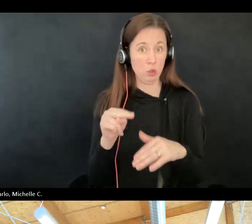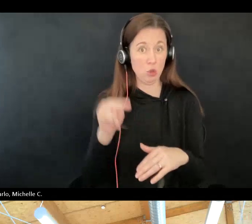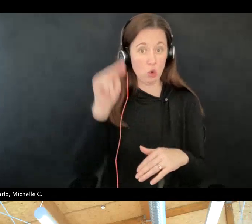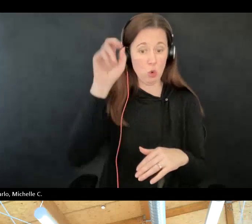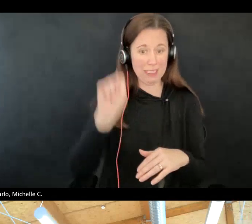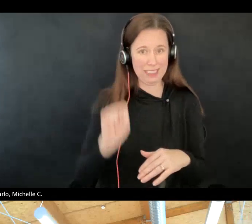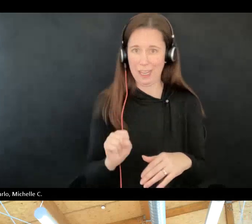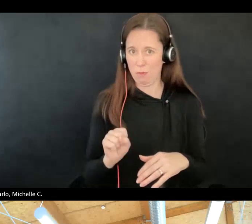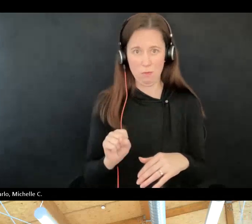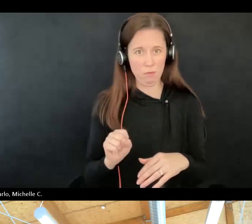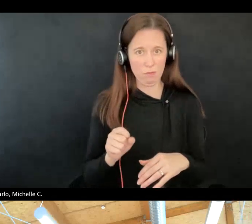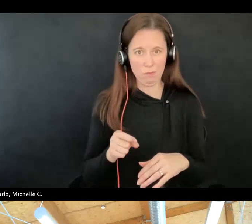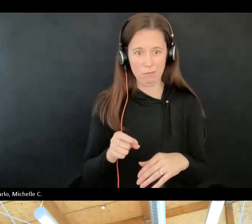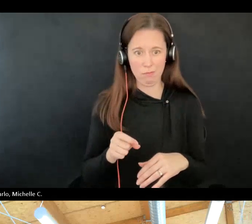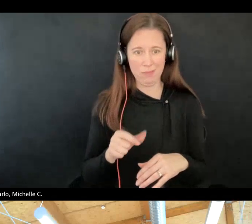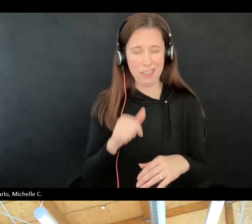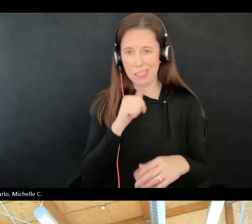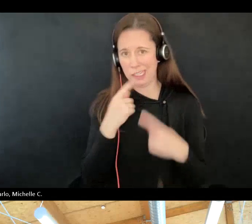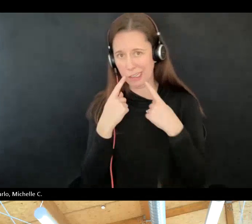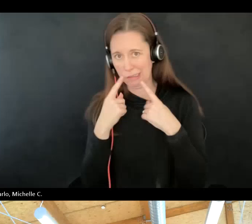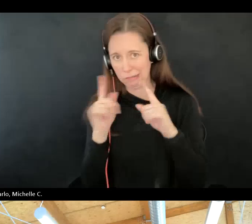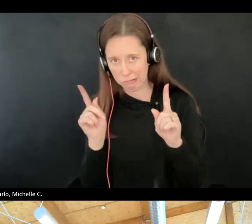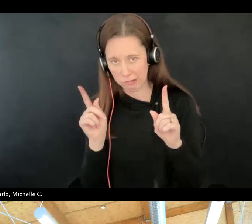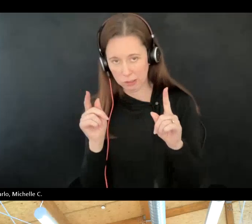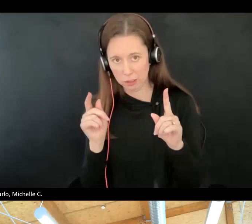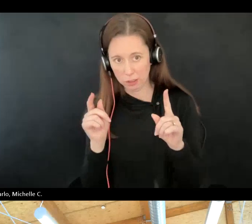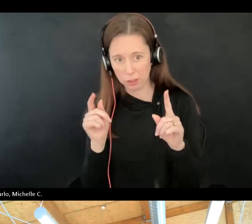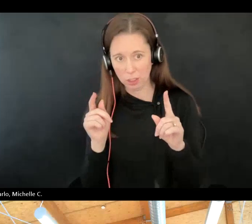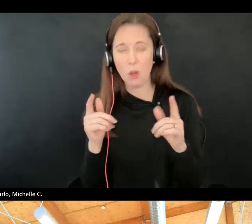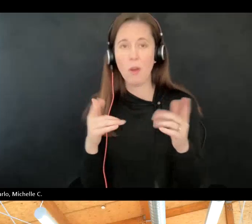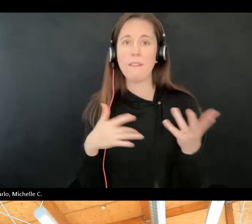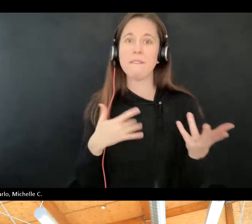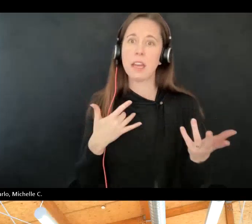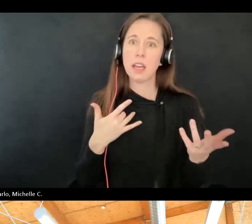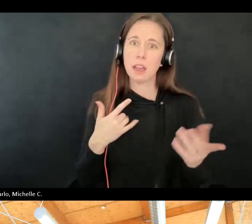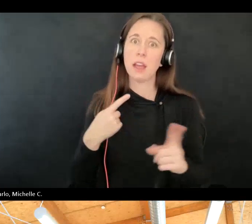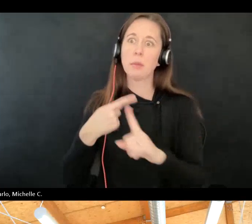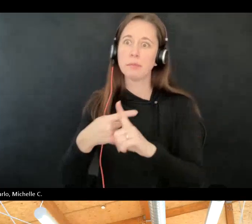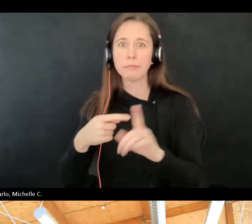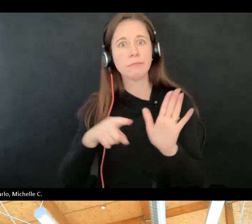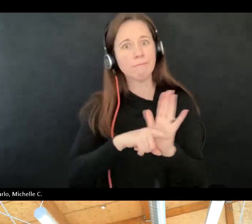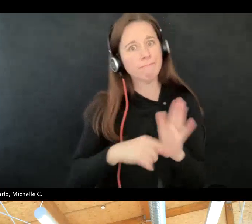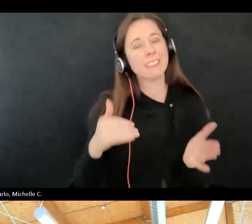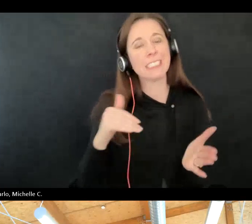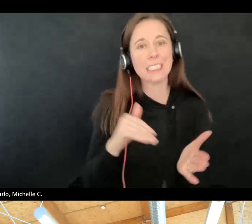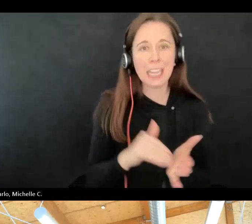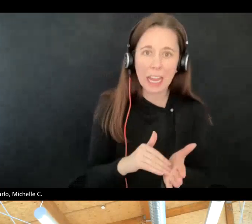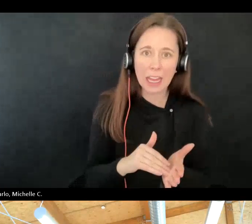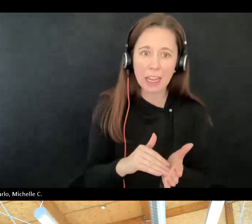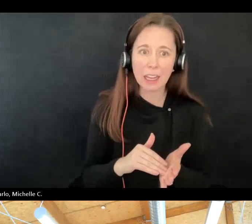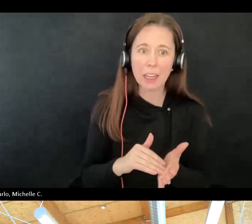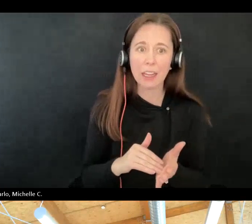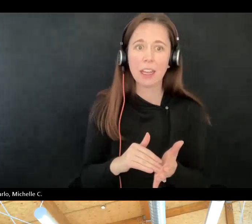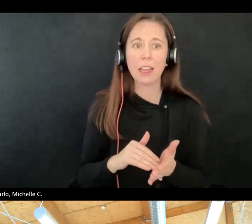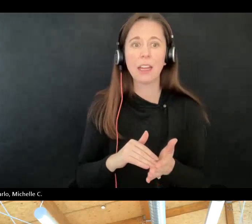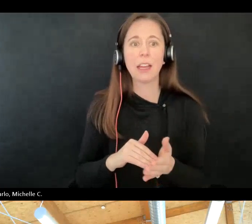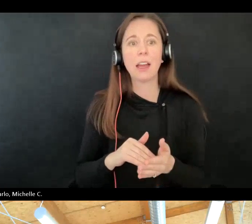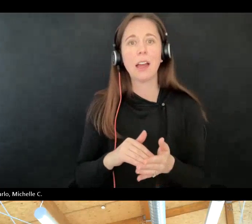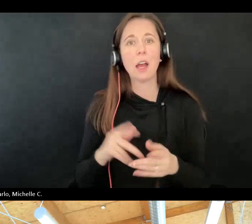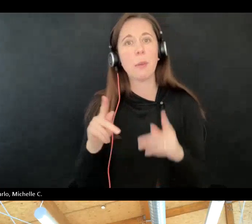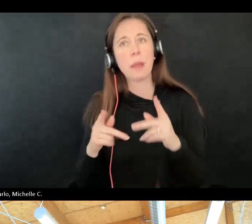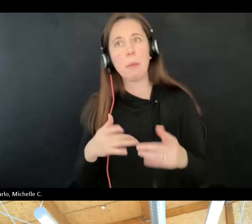and not very effectively. It's a double-edged sword of people in a county feeling like, oh, people from the city are going to invade